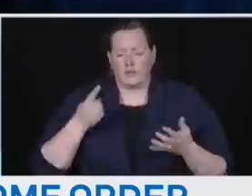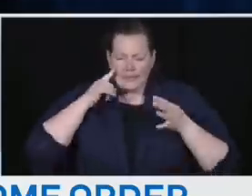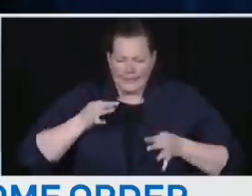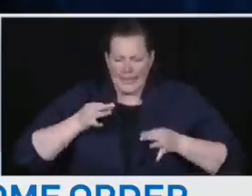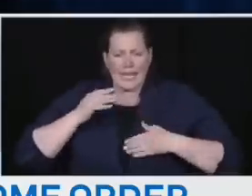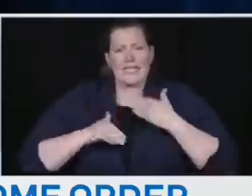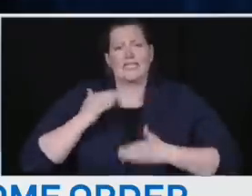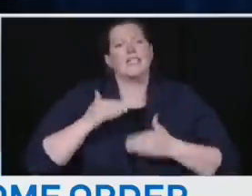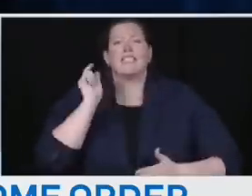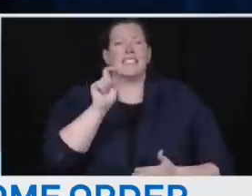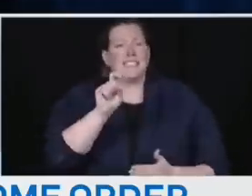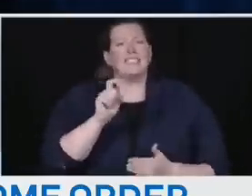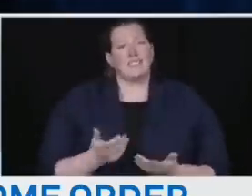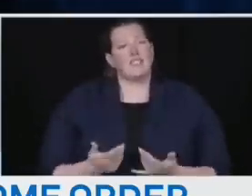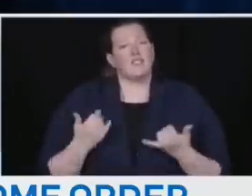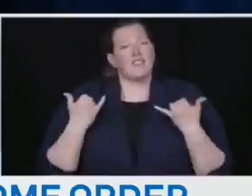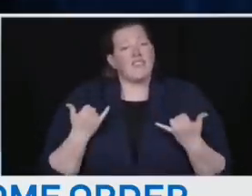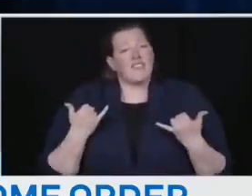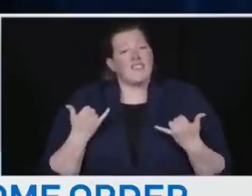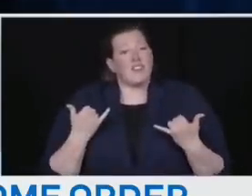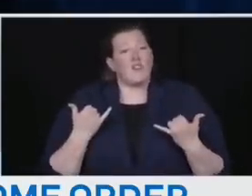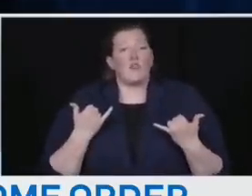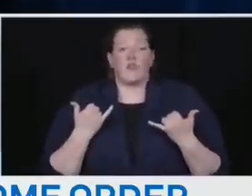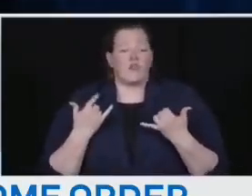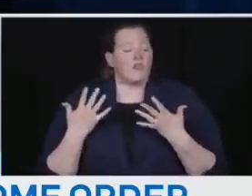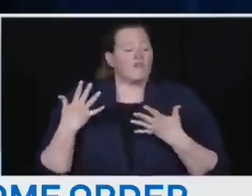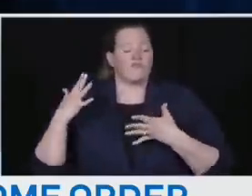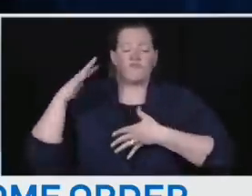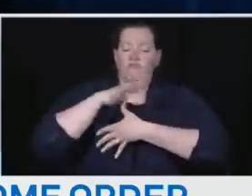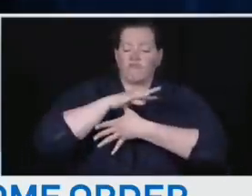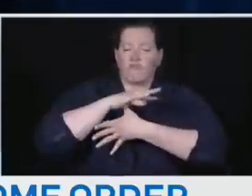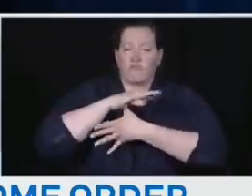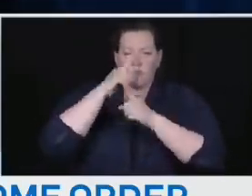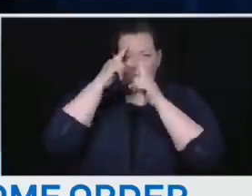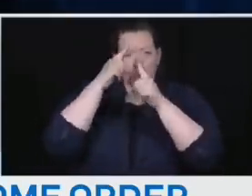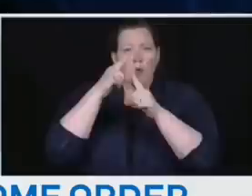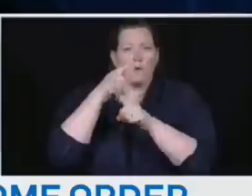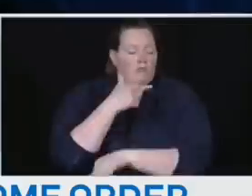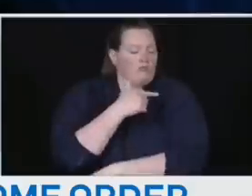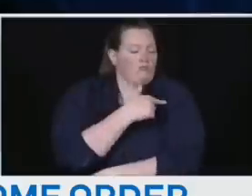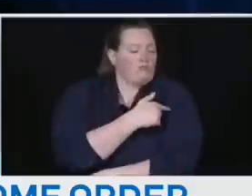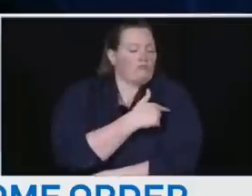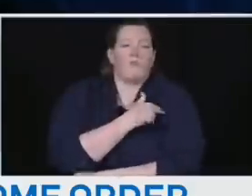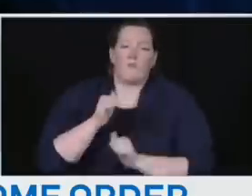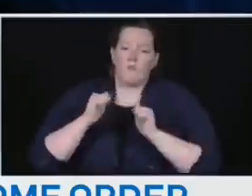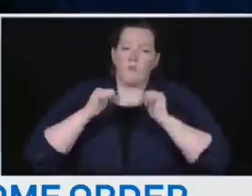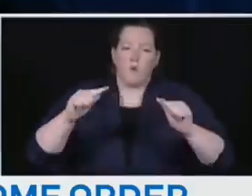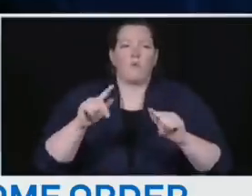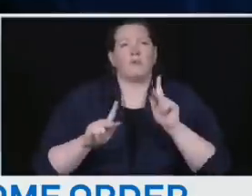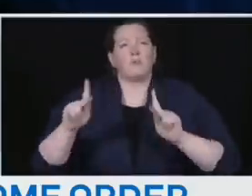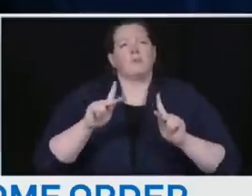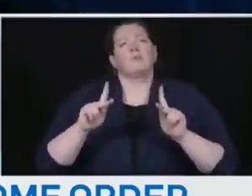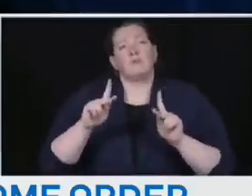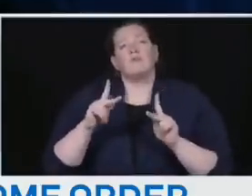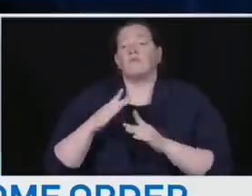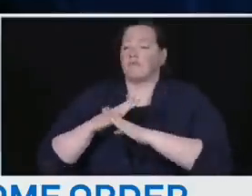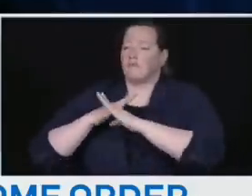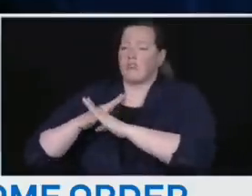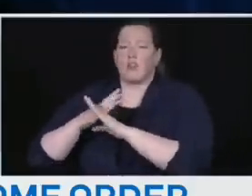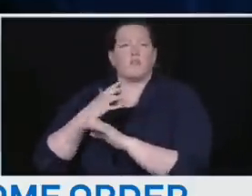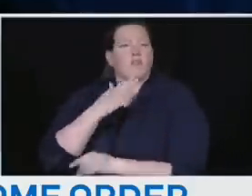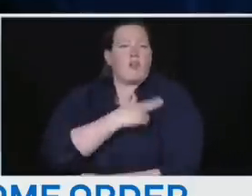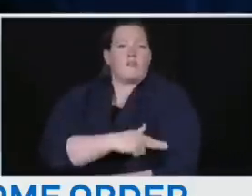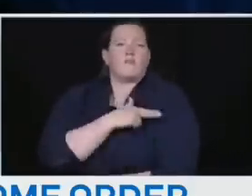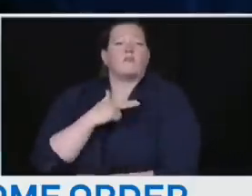will be similar to what we went through earlier this year. To boil it down as simple as possible,